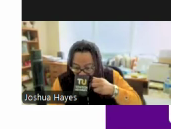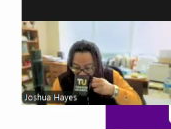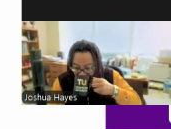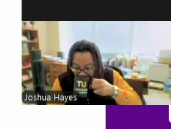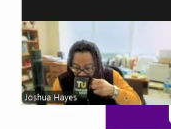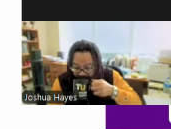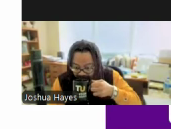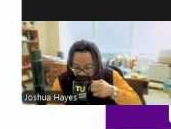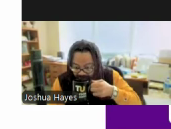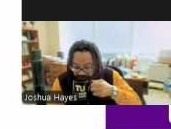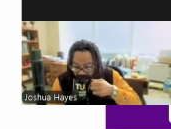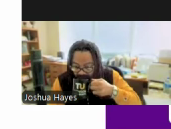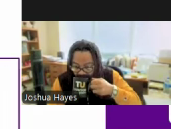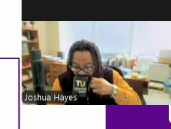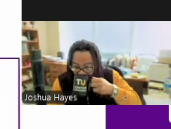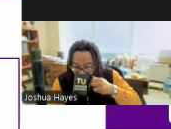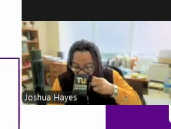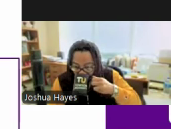And we can go ahead and go on.